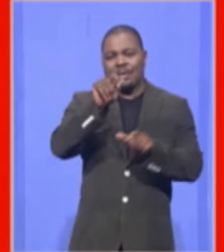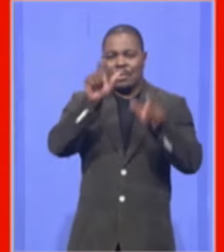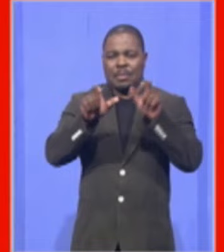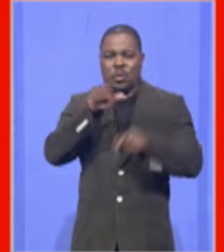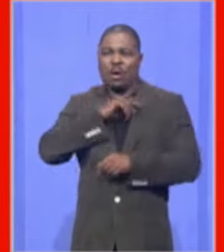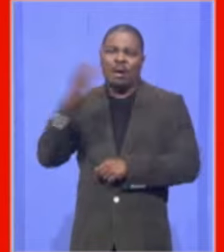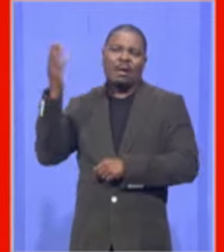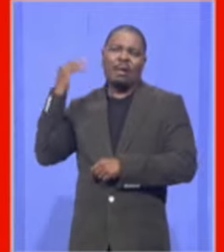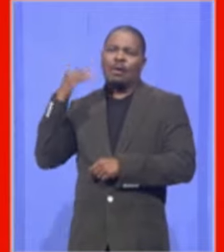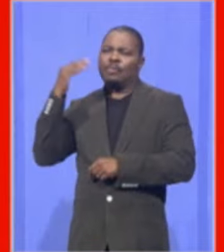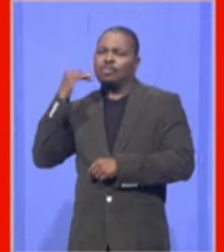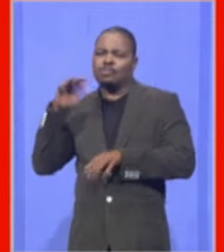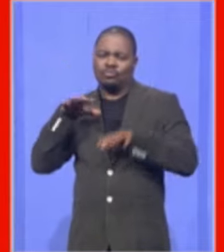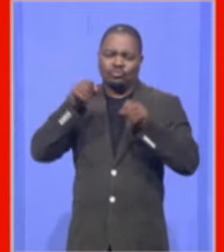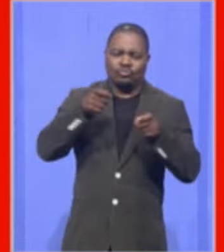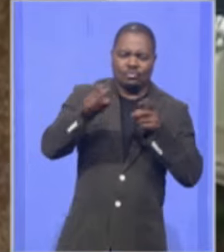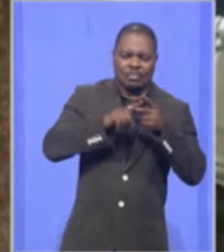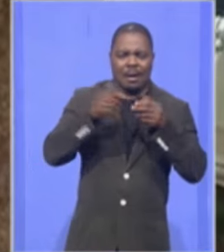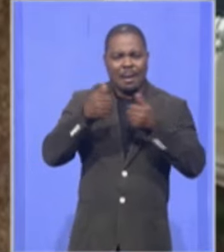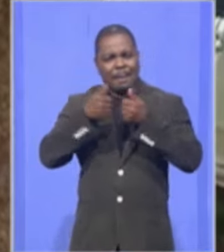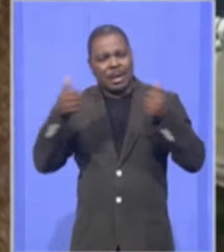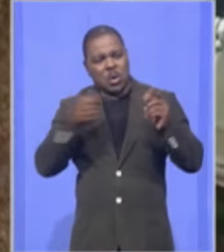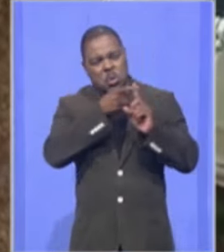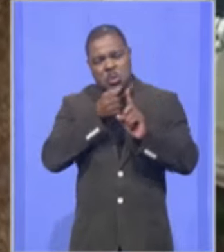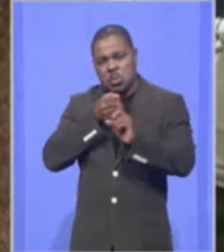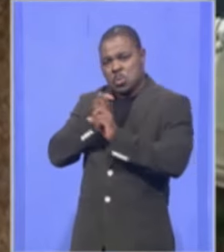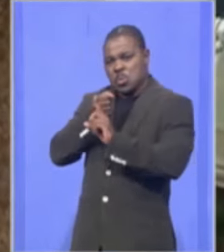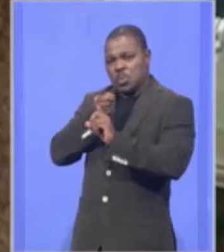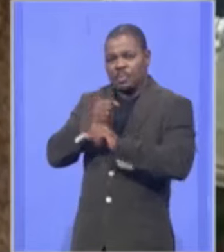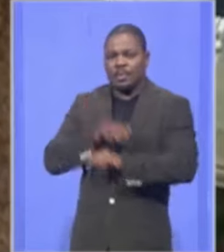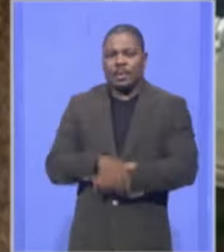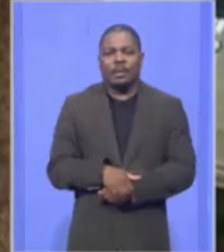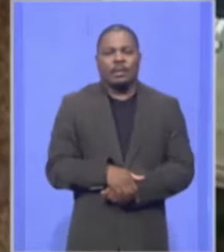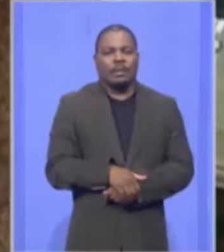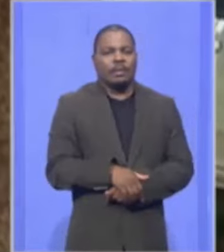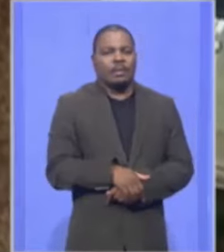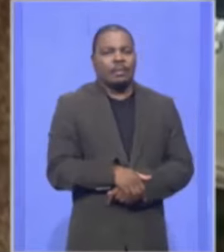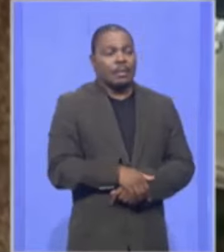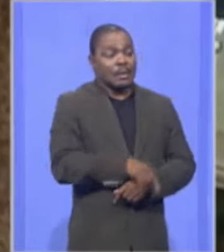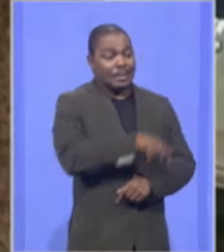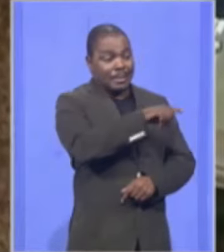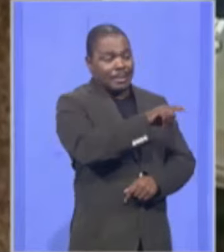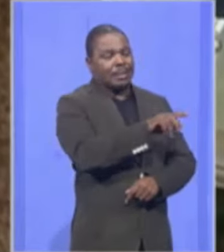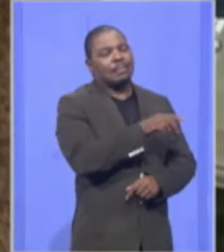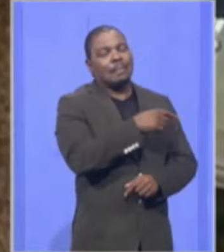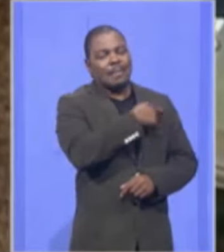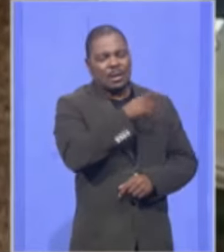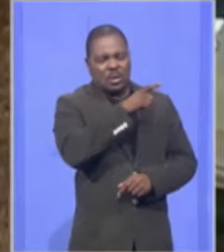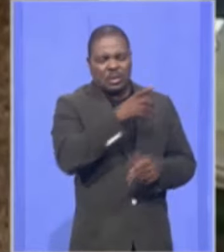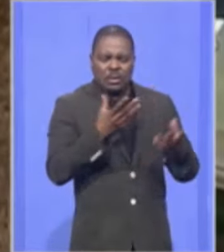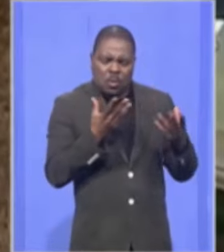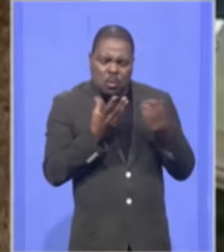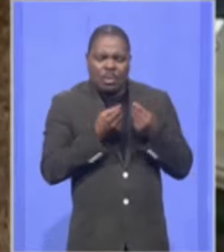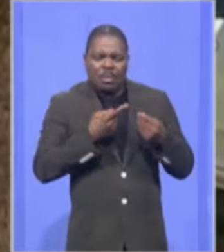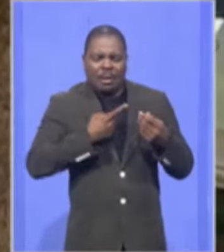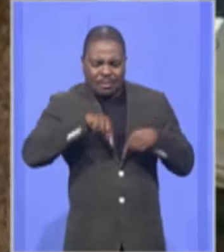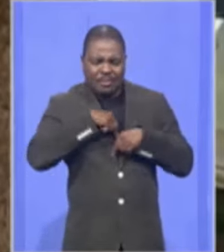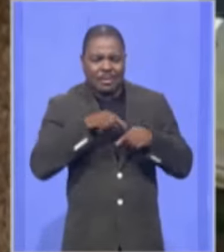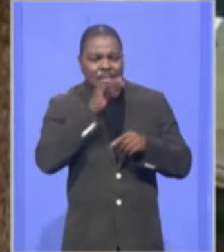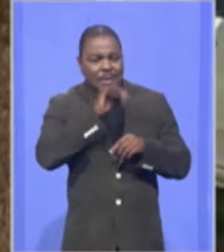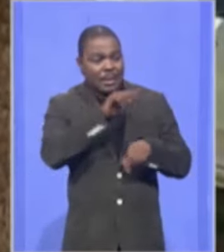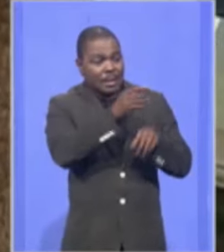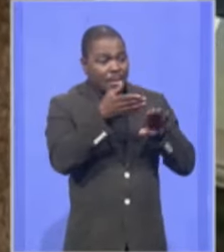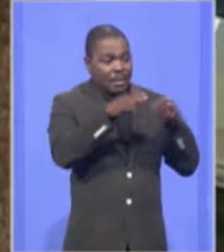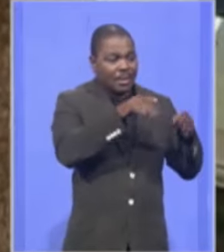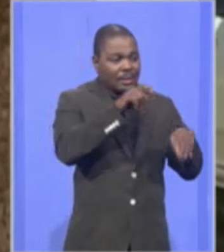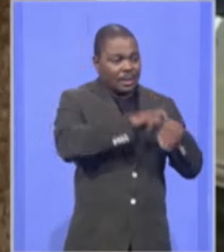colonial and apartheid rule. Nujoma is equally one of our own. His passing does not mean the end of an era. It